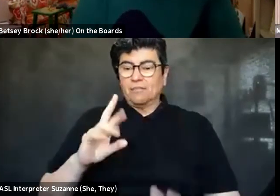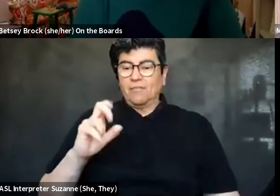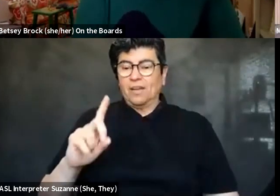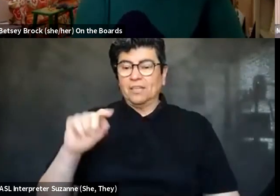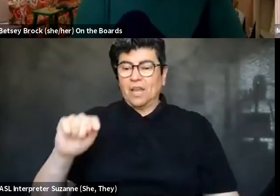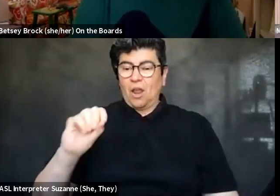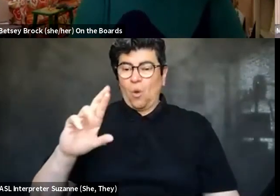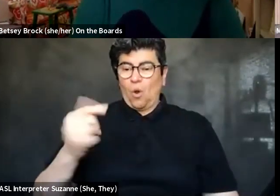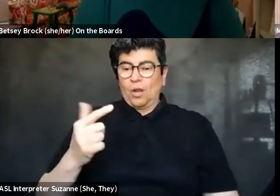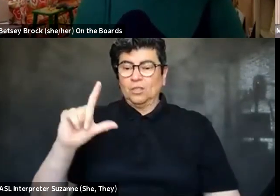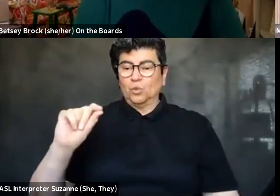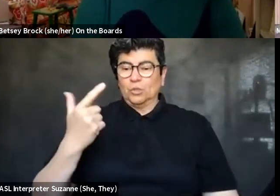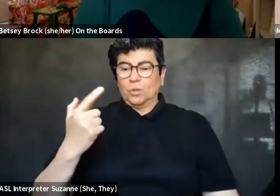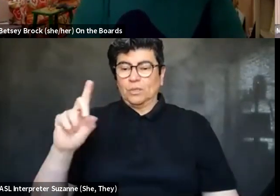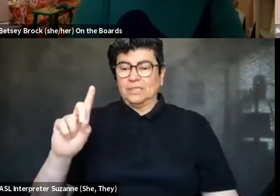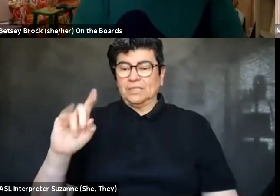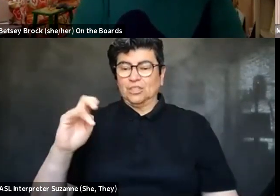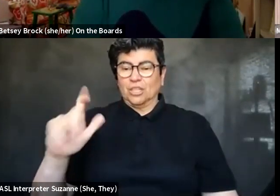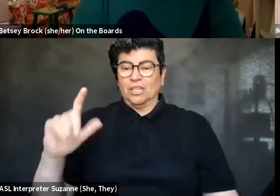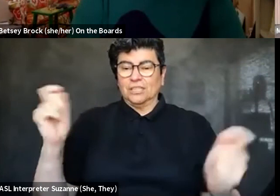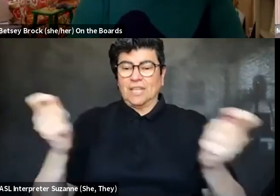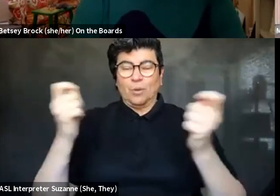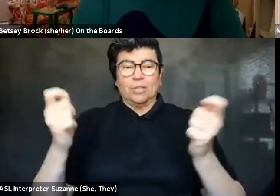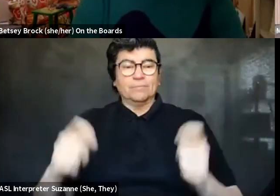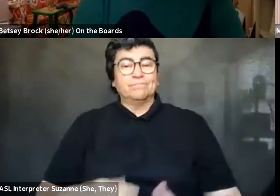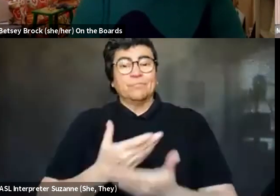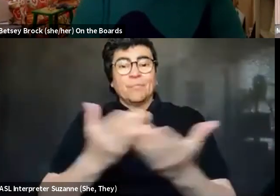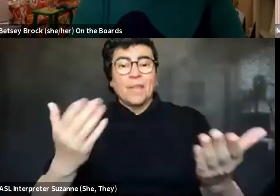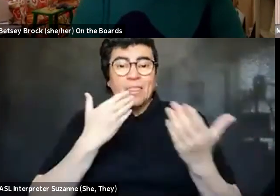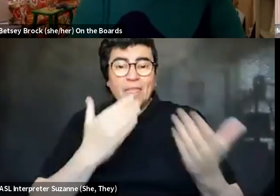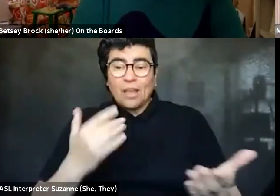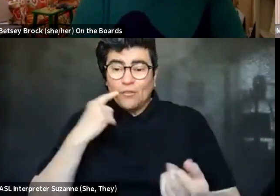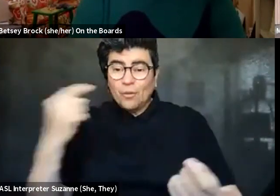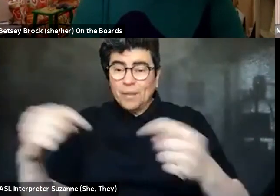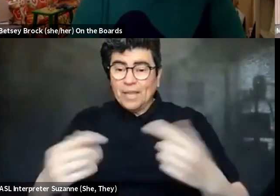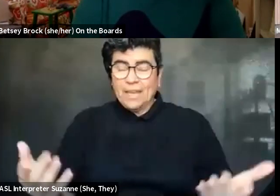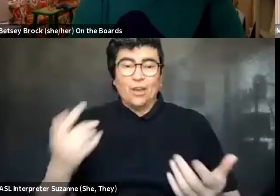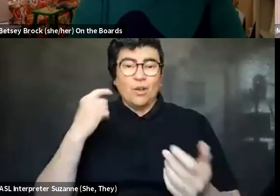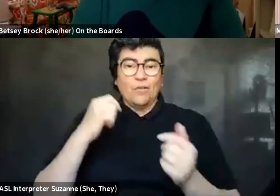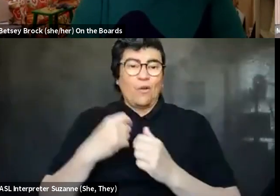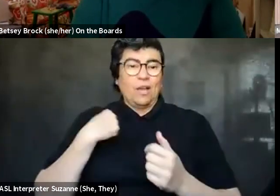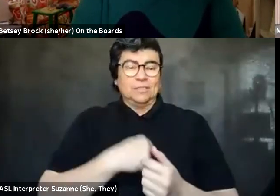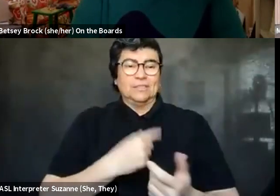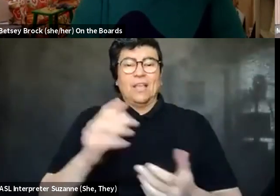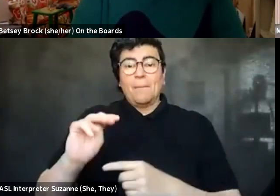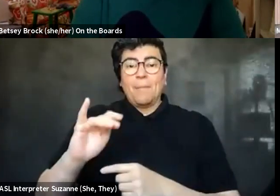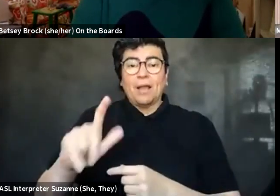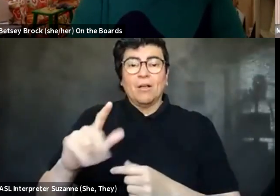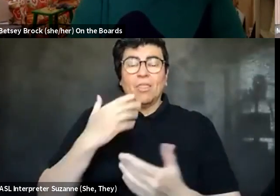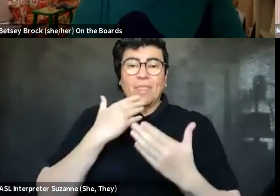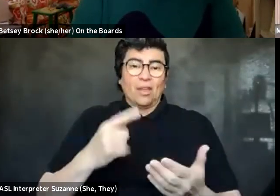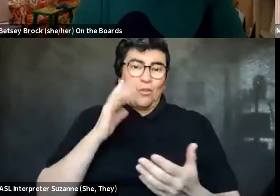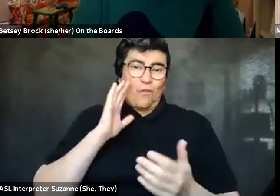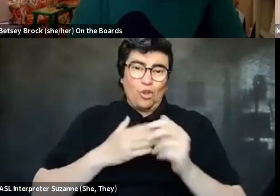artsfund.org/2021 digital celebration. Thank you all for being here with us today. Thank you, Michael, for your leadership during this